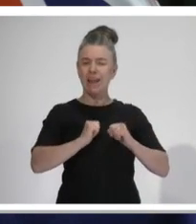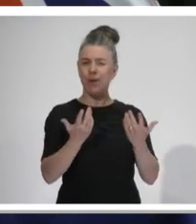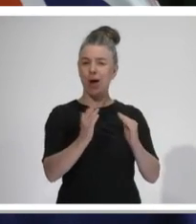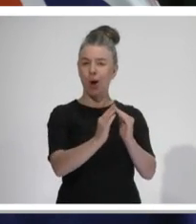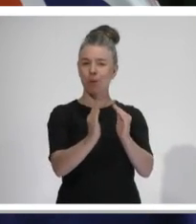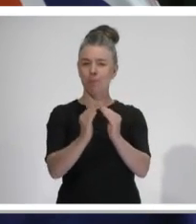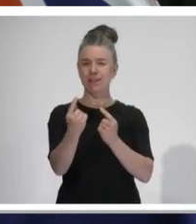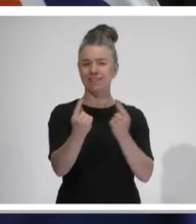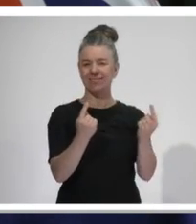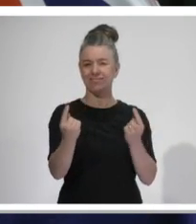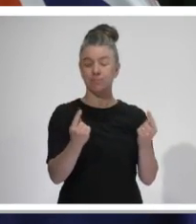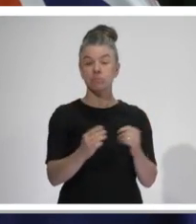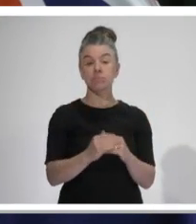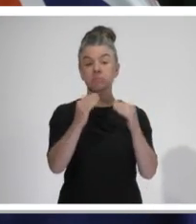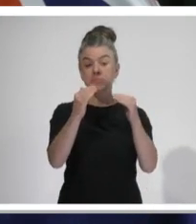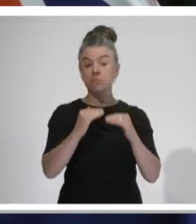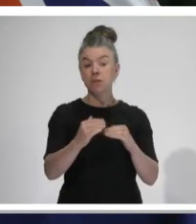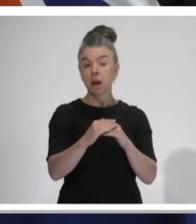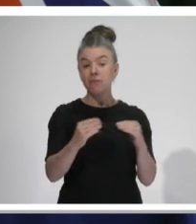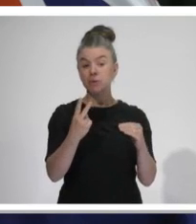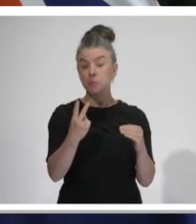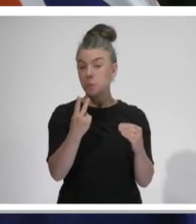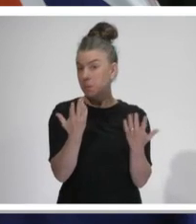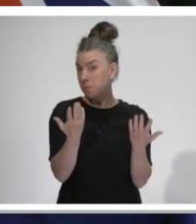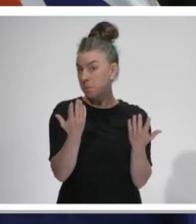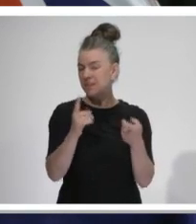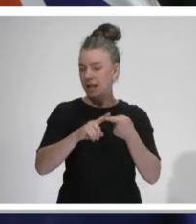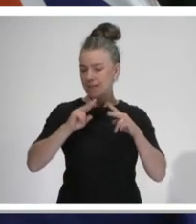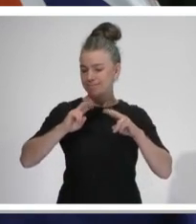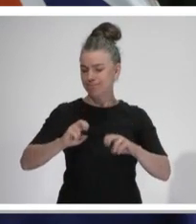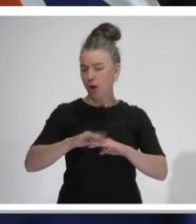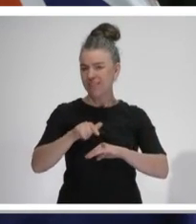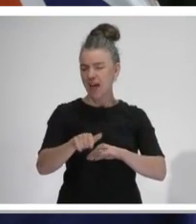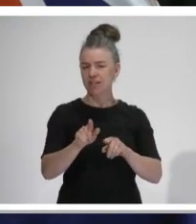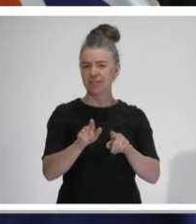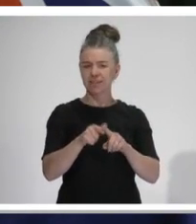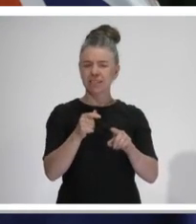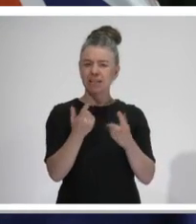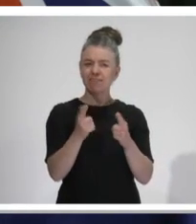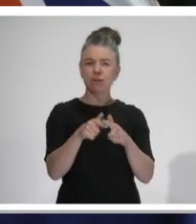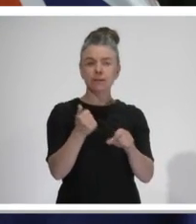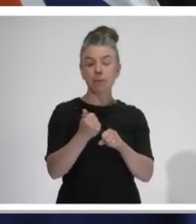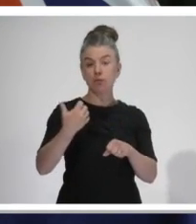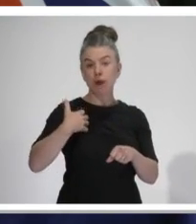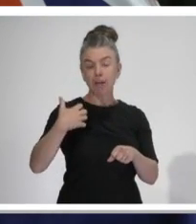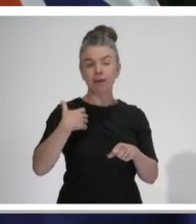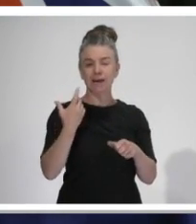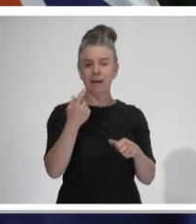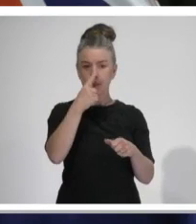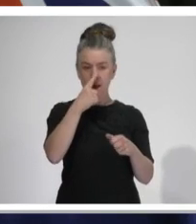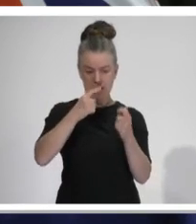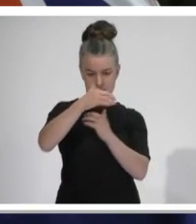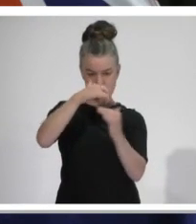do there as to what might be possible in terms of particularly contact sport at a professional level. That